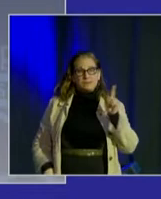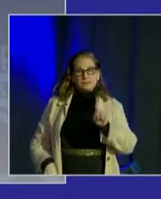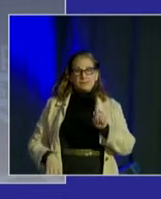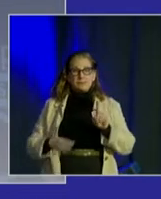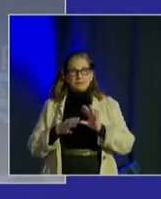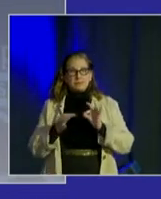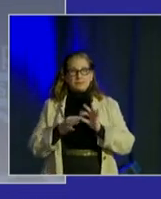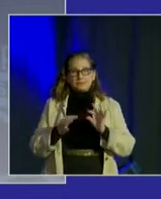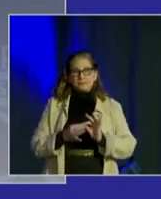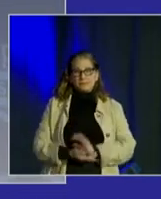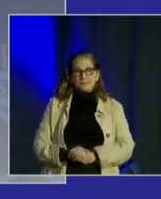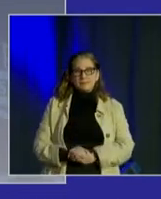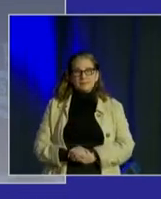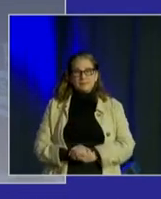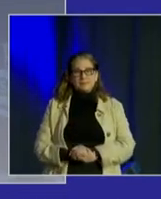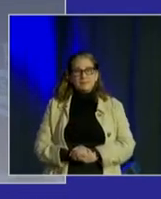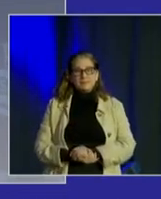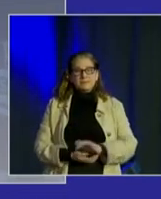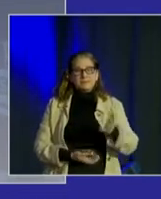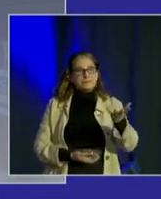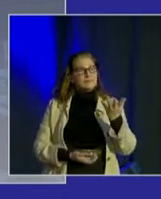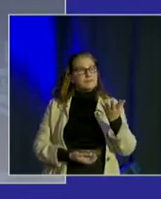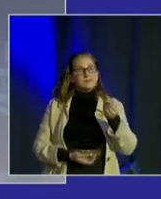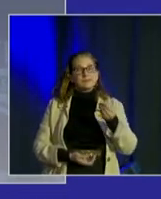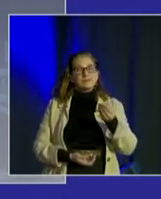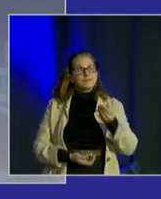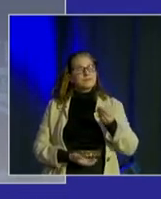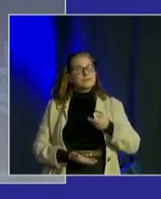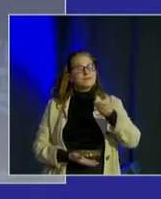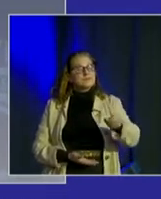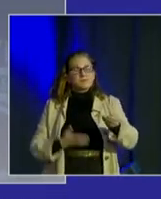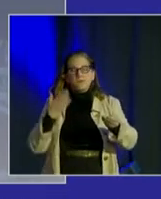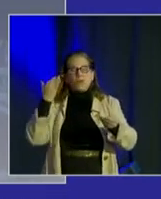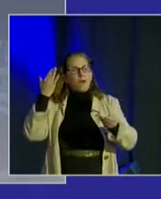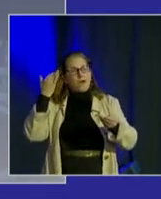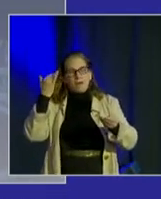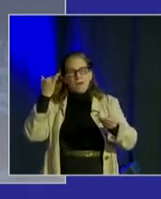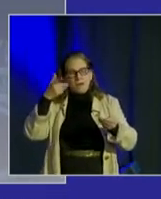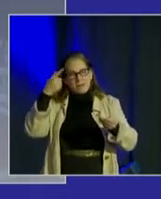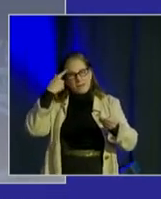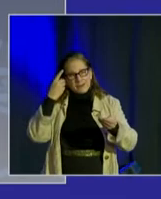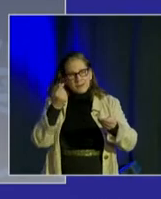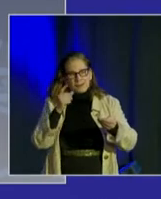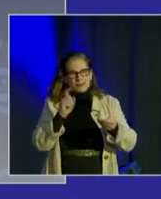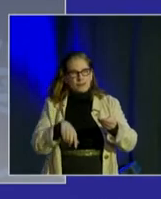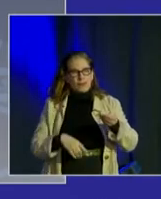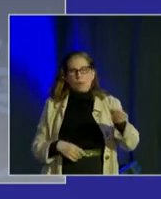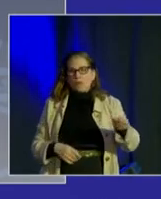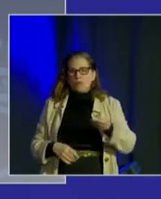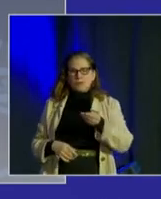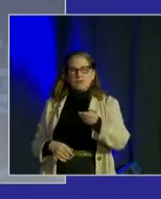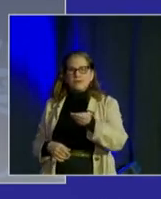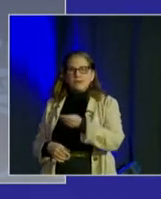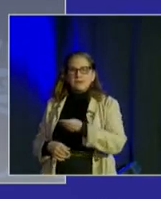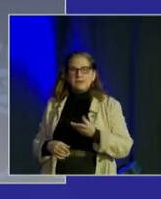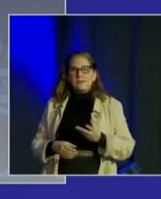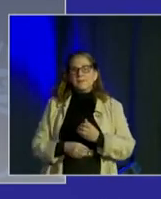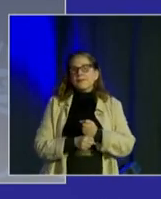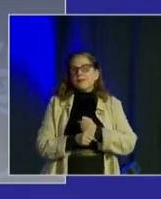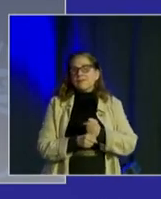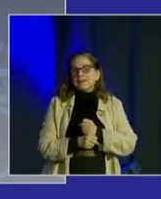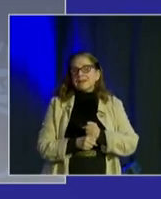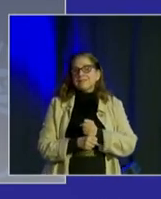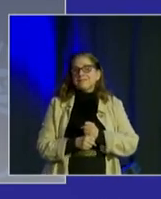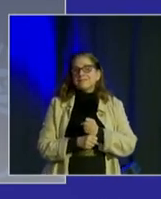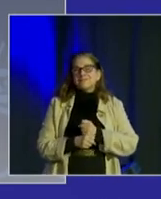full program still ahead of us. We're very excited. Fill up your coffee. Go to budget.dc.gov now and start to get ready to fill out your $100 game. We